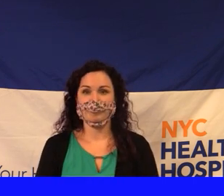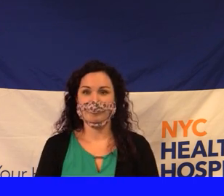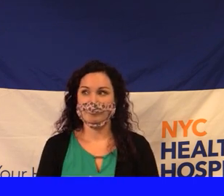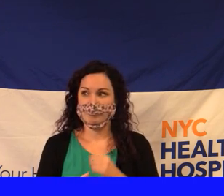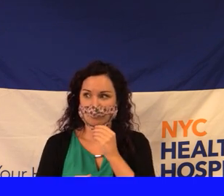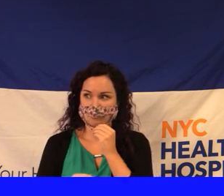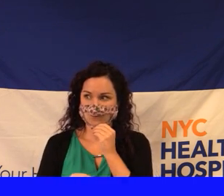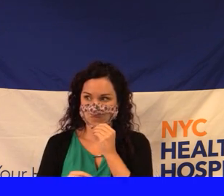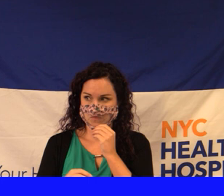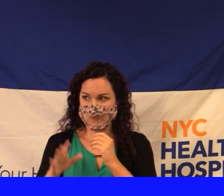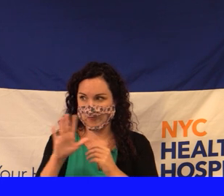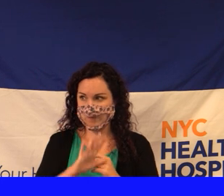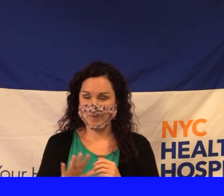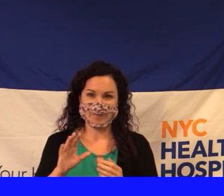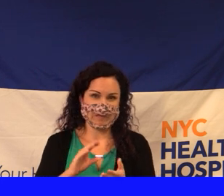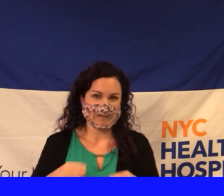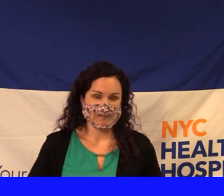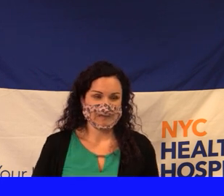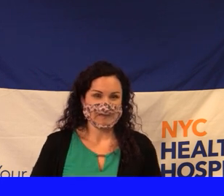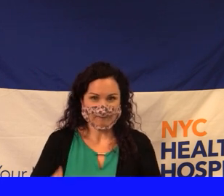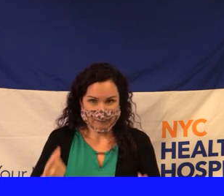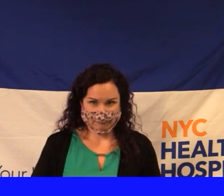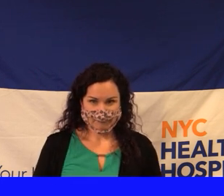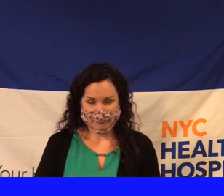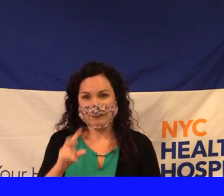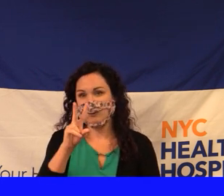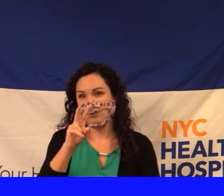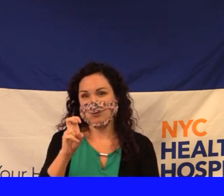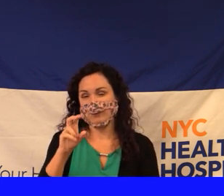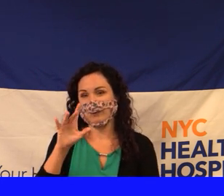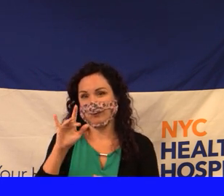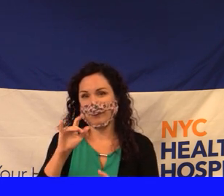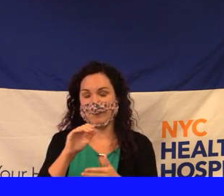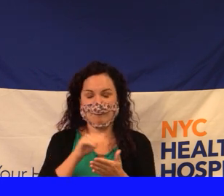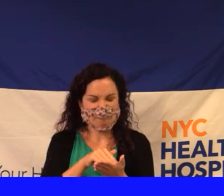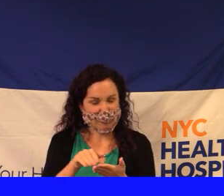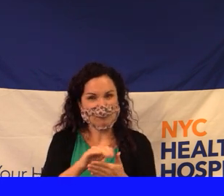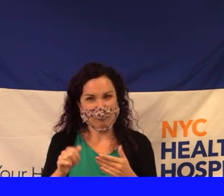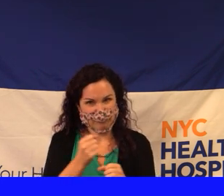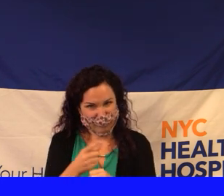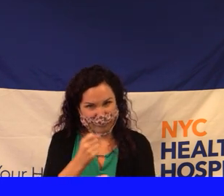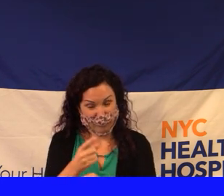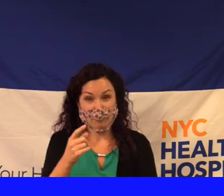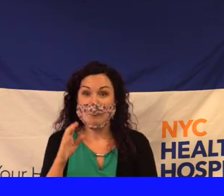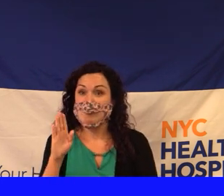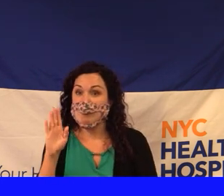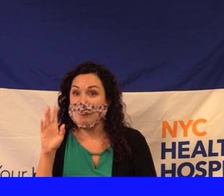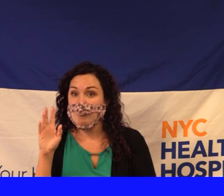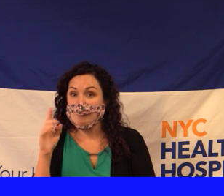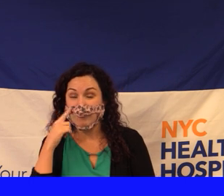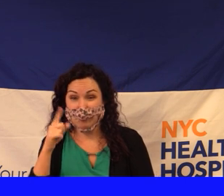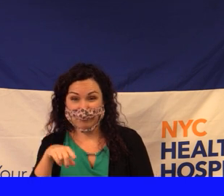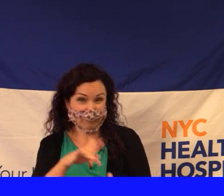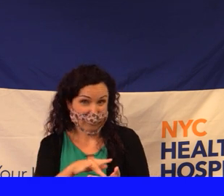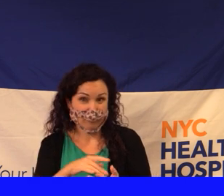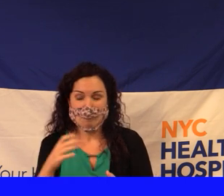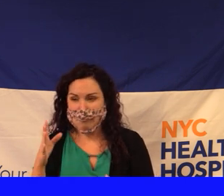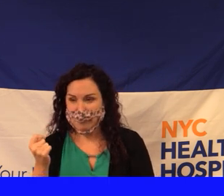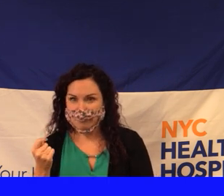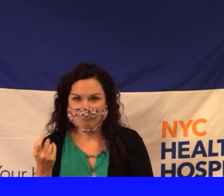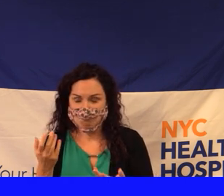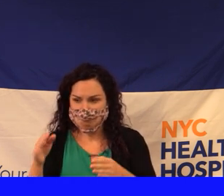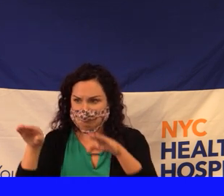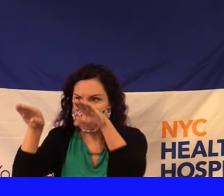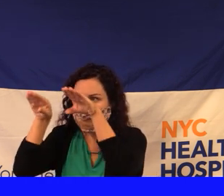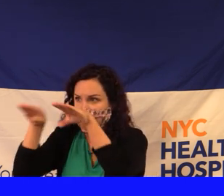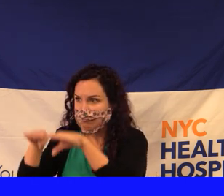roughly $225 million per year on these products, yet today we have no way to understand what is on our